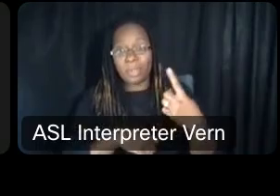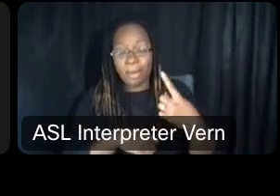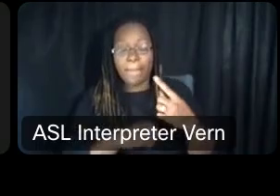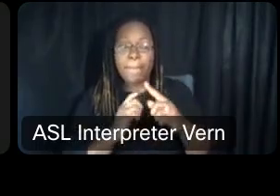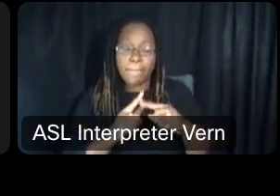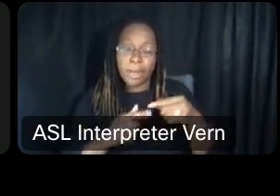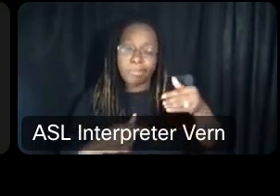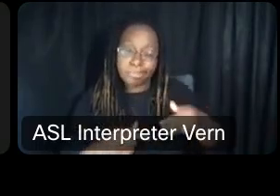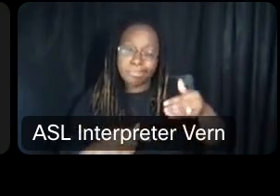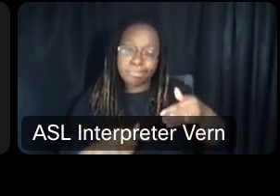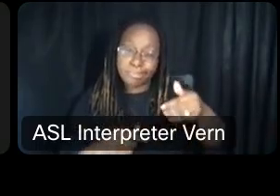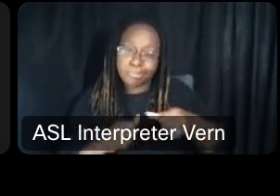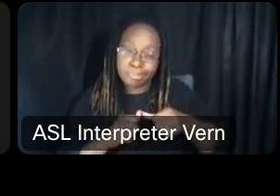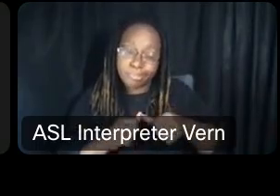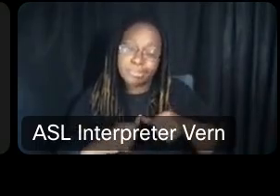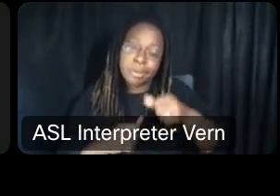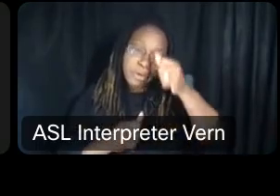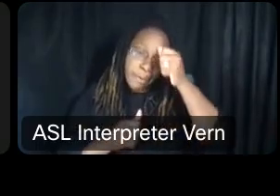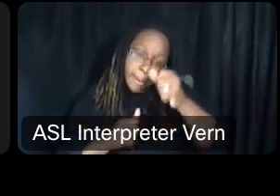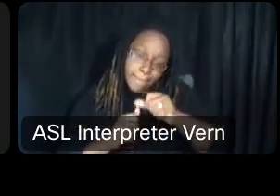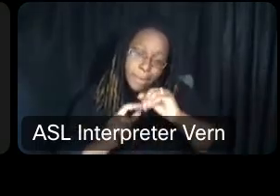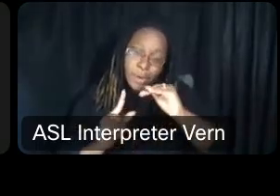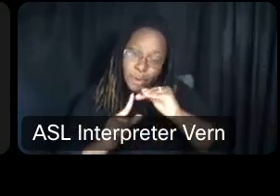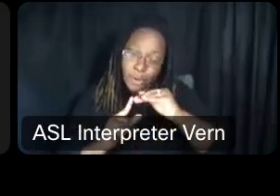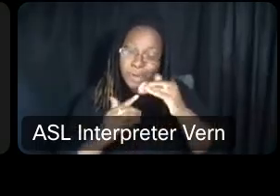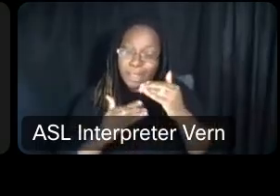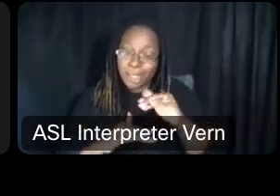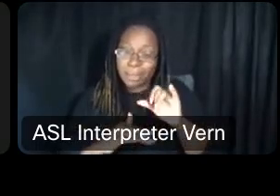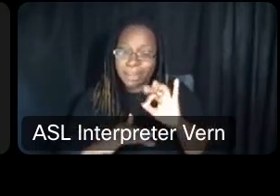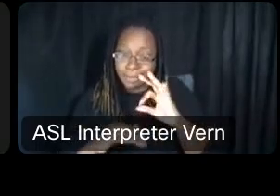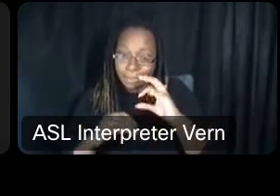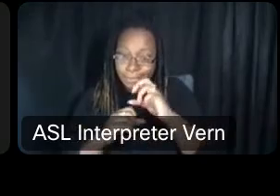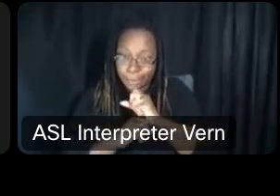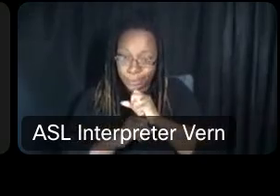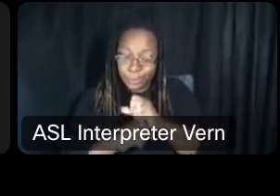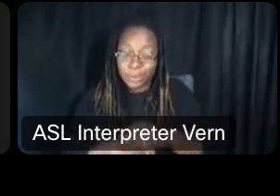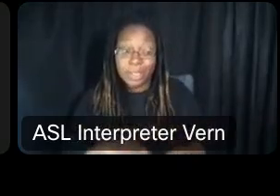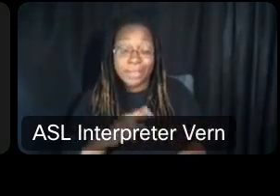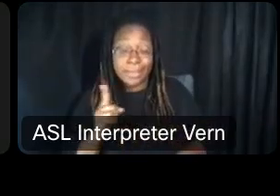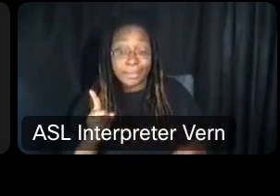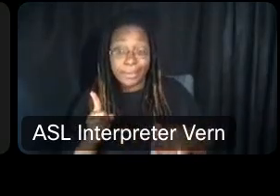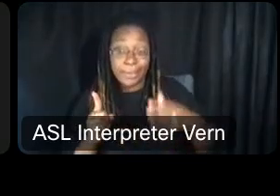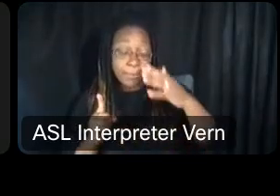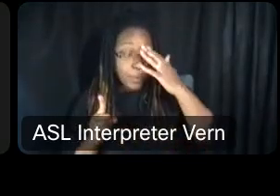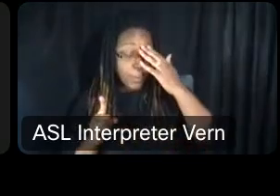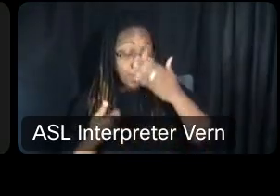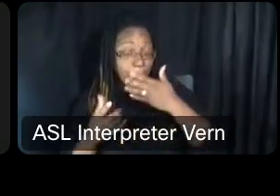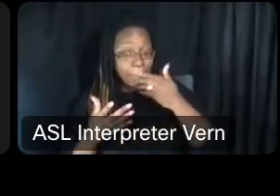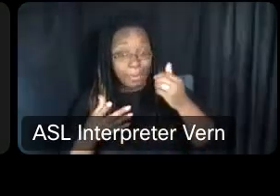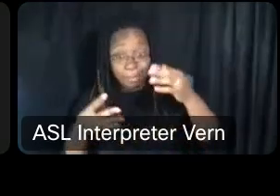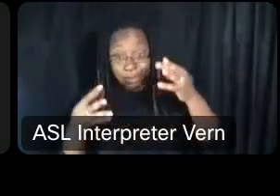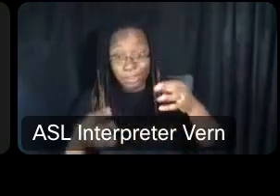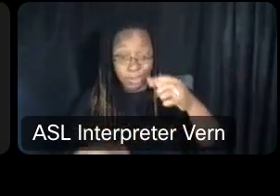reminding people what those limits of confidentiality are so that they can have truly informed decision making as